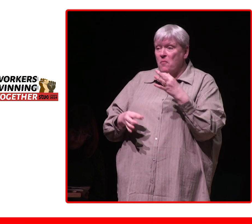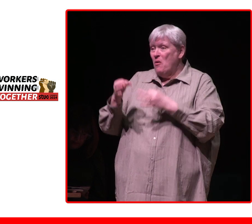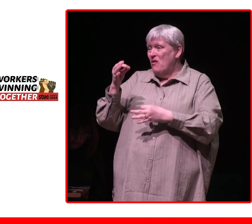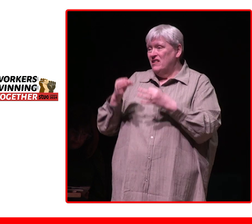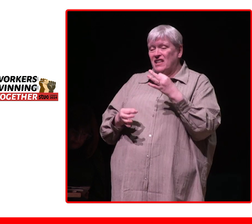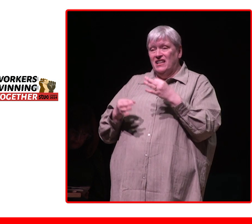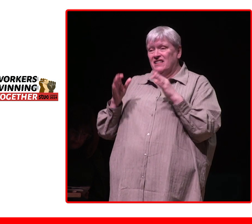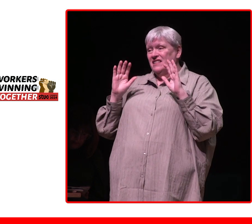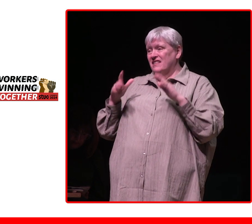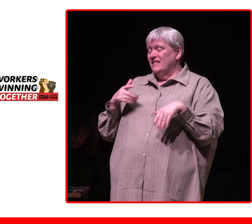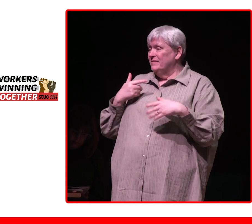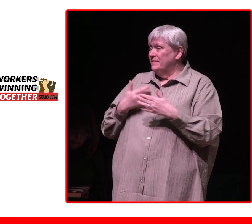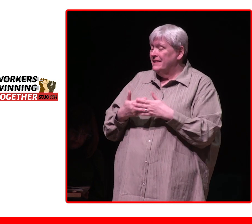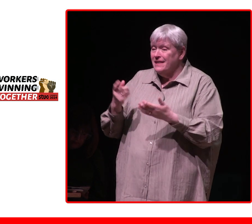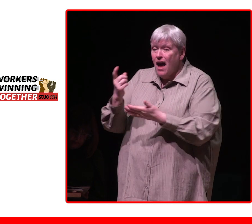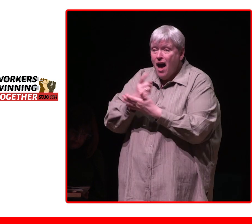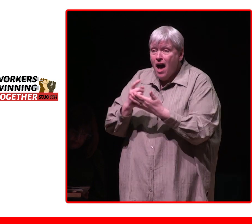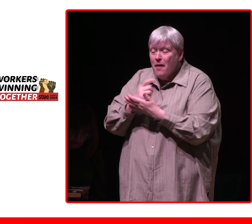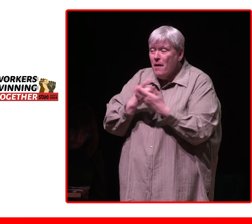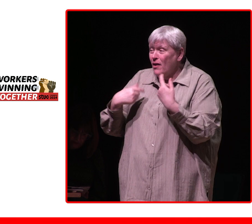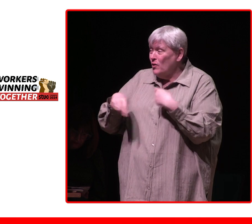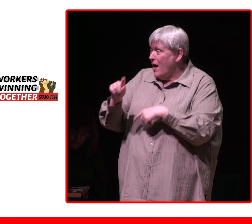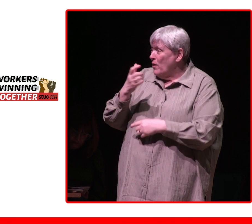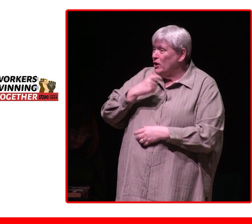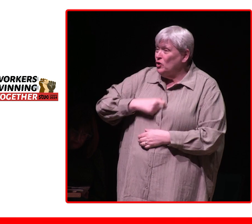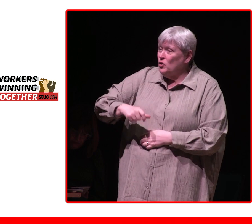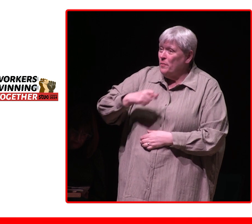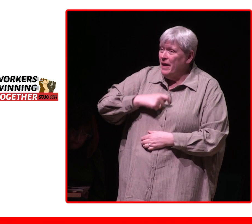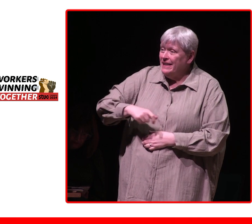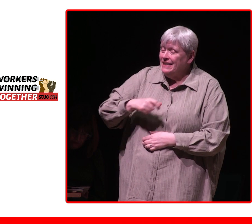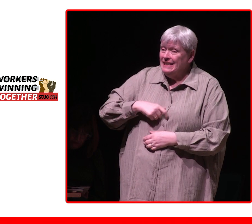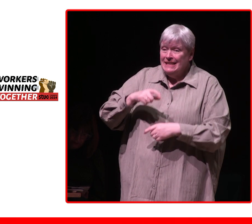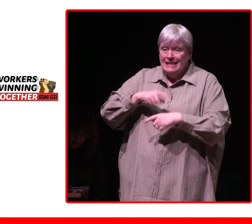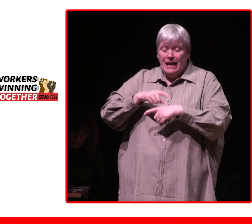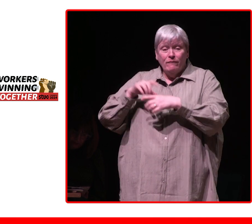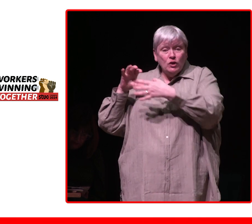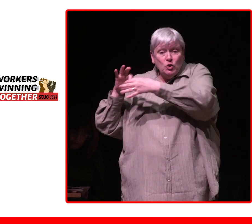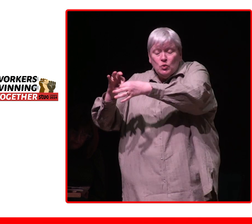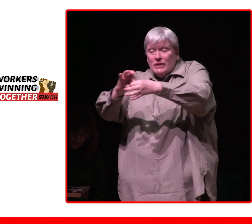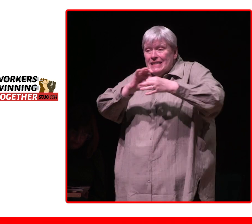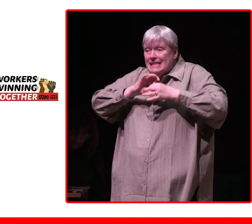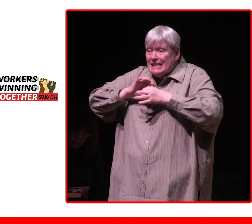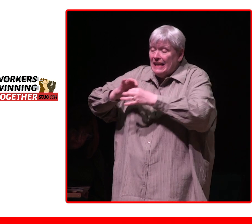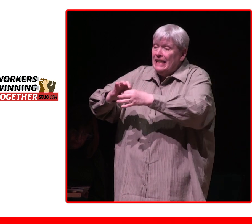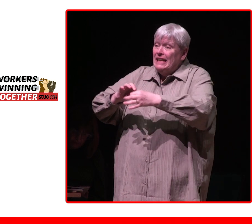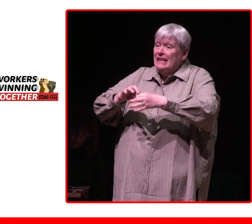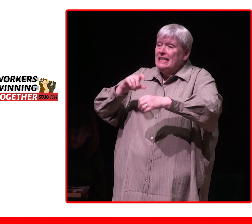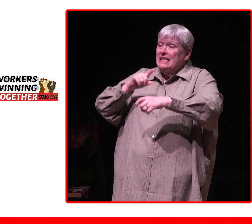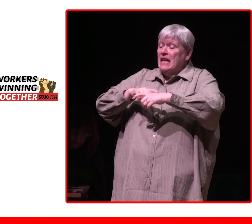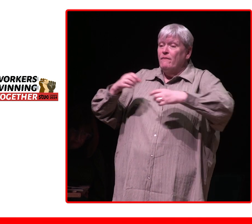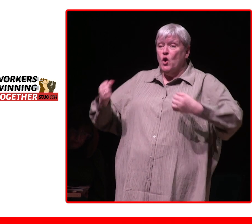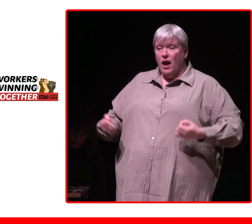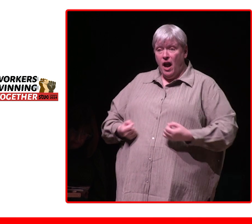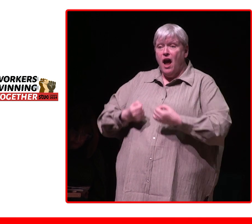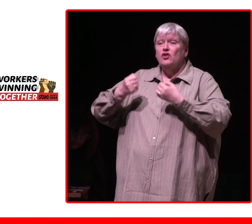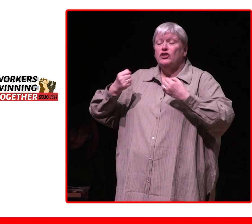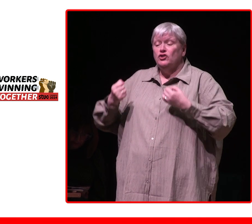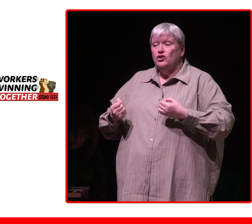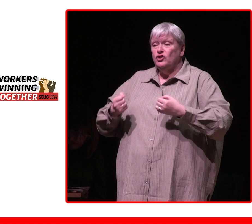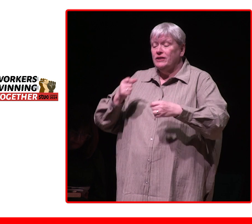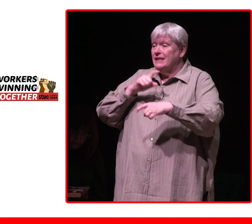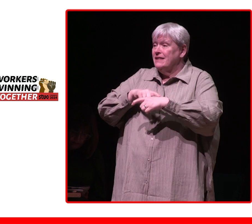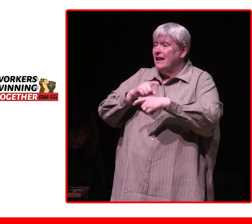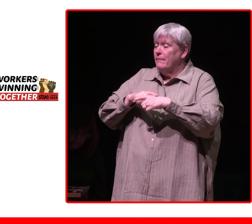politics. This is about our humanity. It's time for unity, and it's time for courage, and it's time